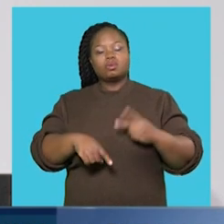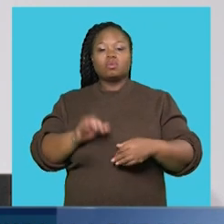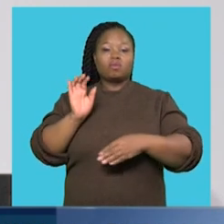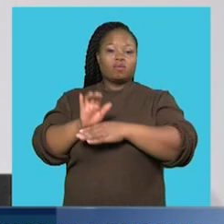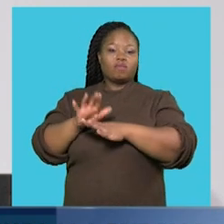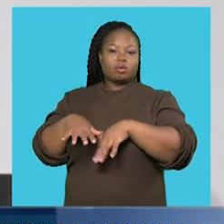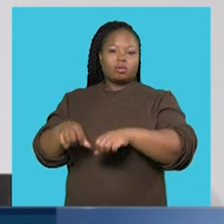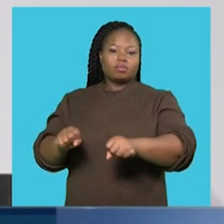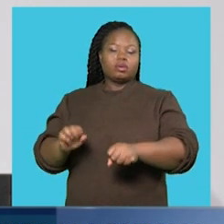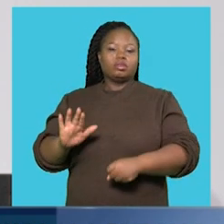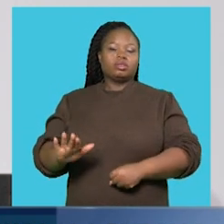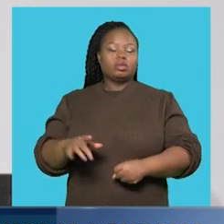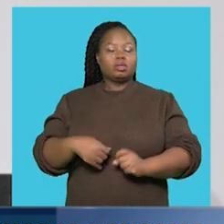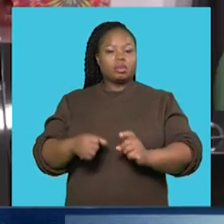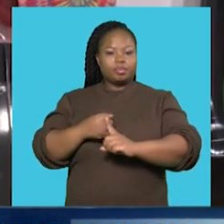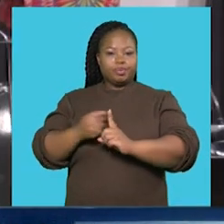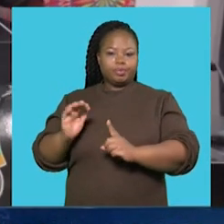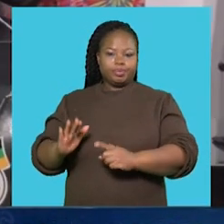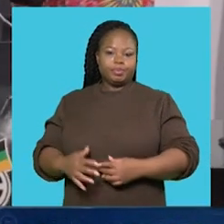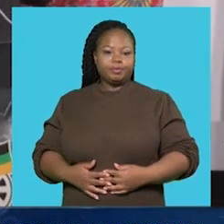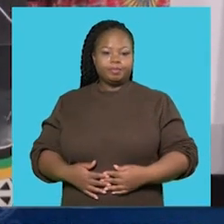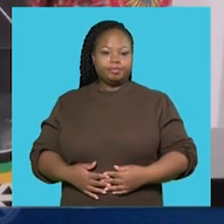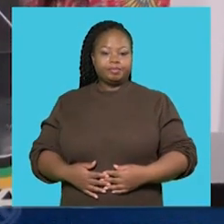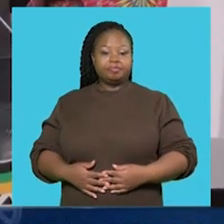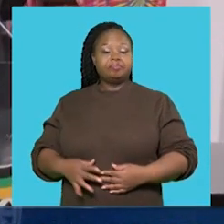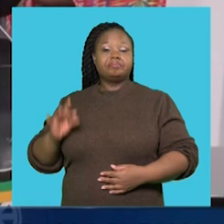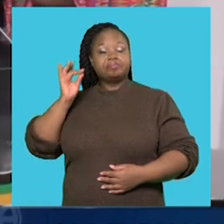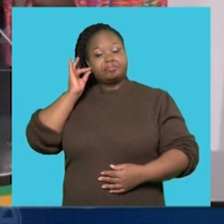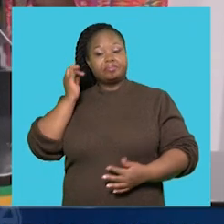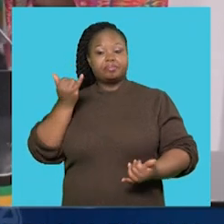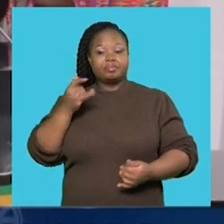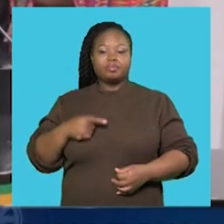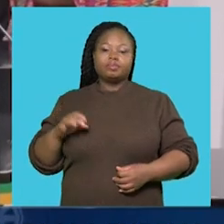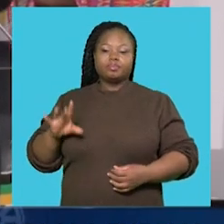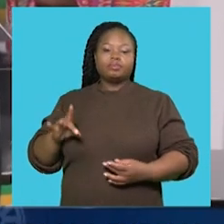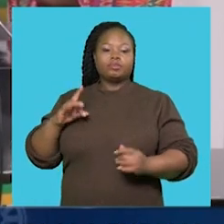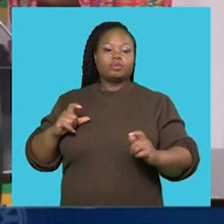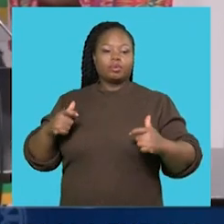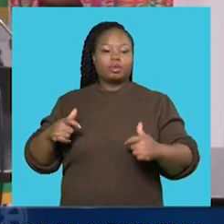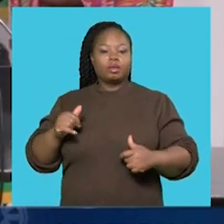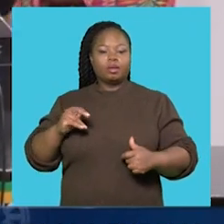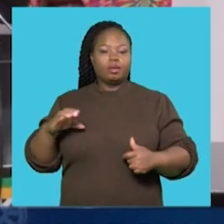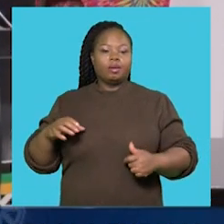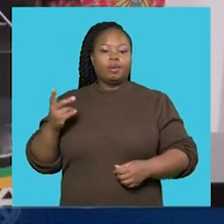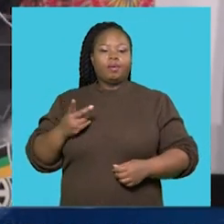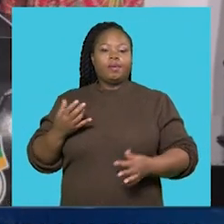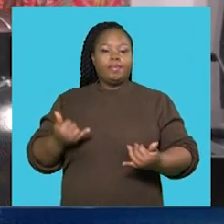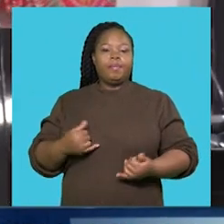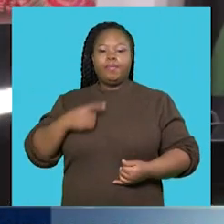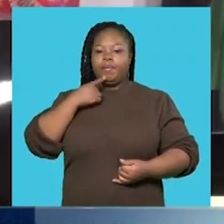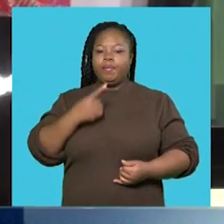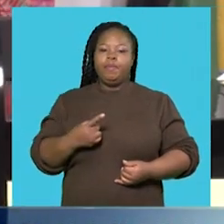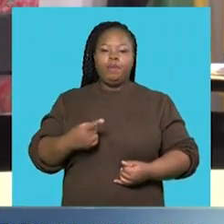occupation and exploitation. Ogu zwa galee ndjengo kumwa bakwa kongonoose. Yile poge kizwa galee koni kuelala